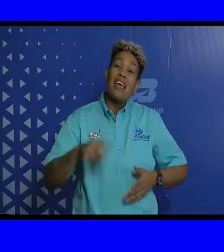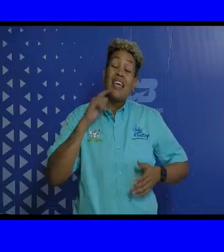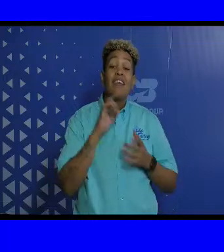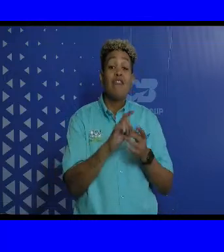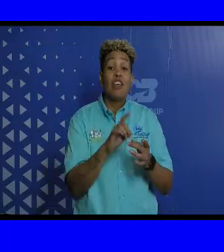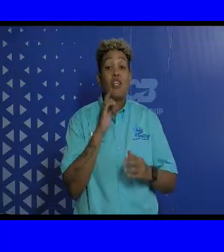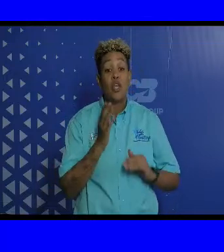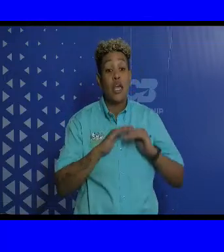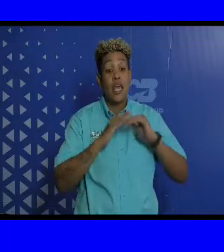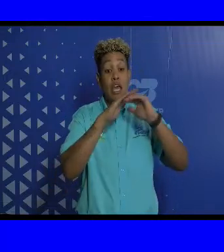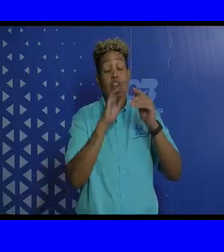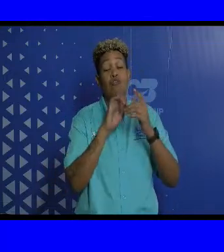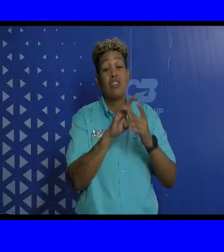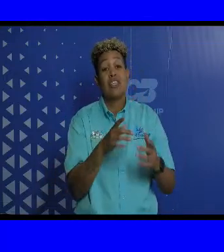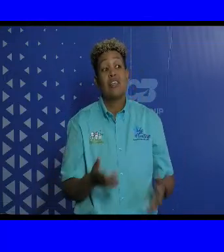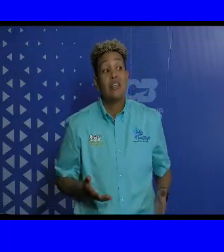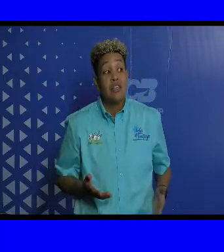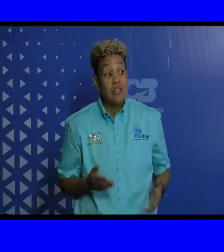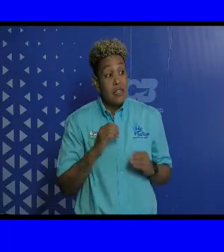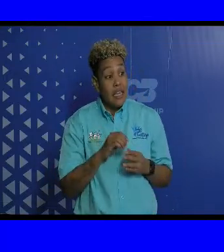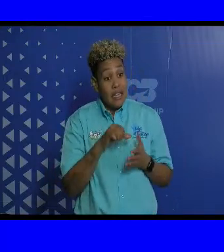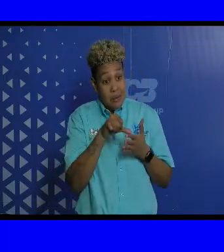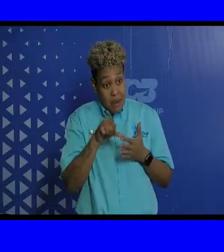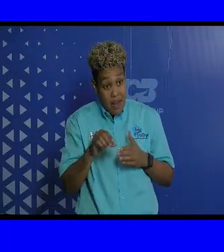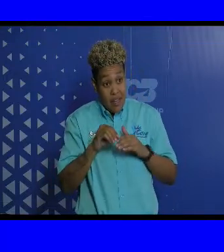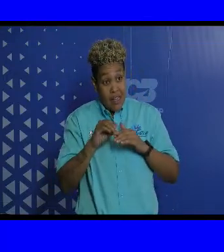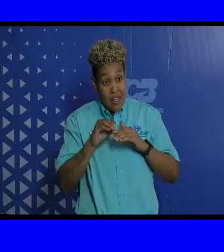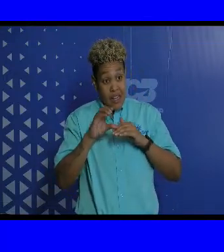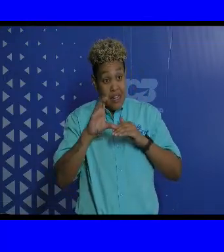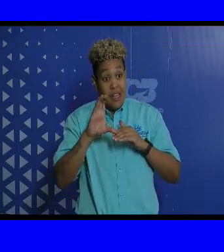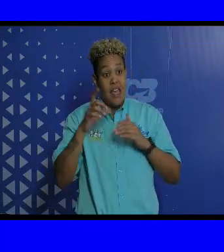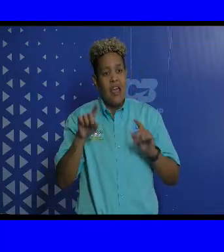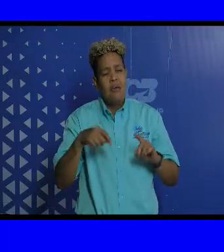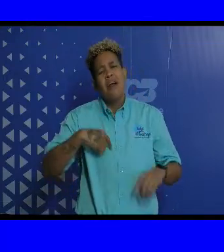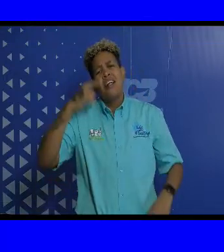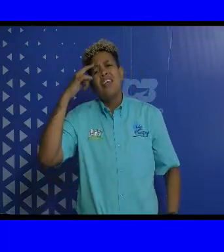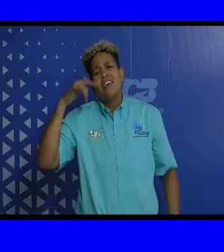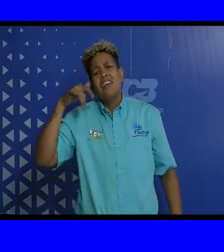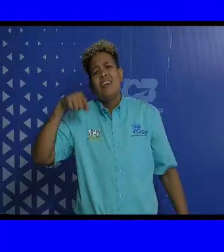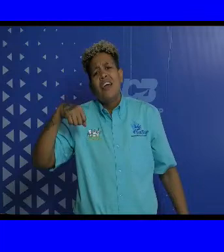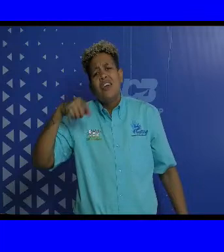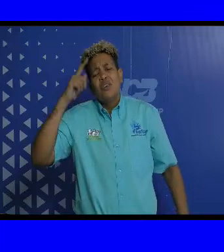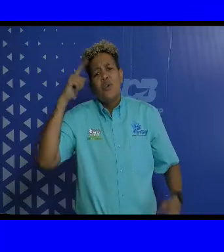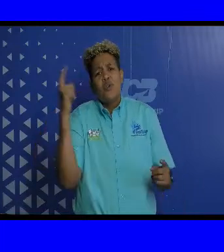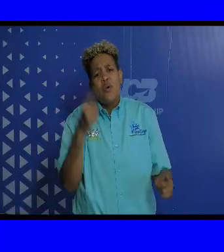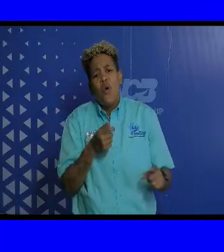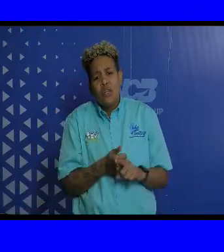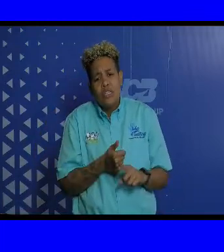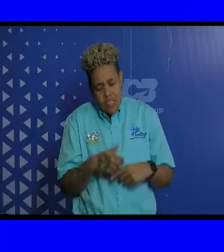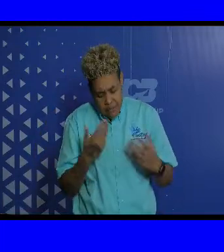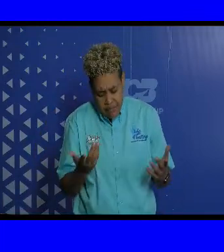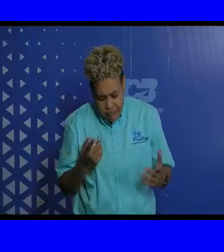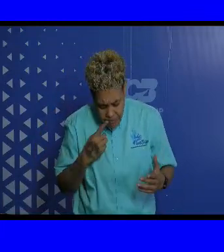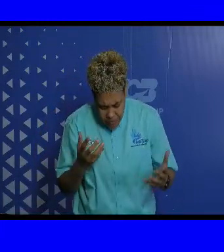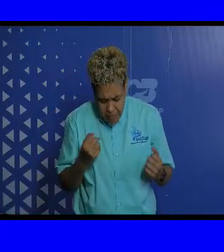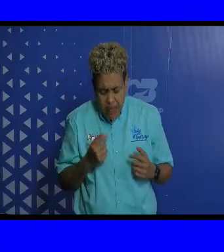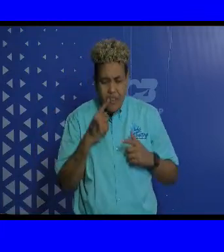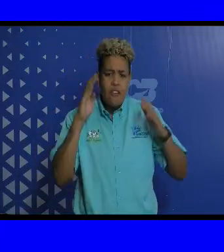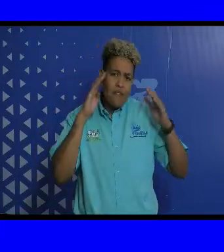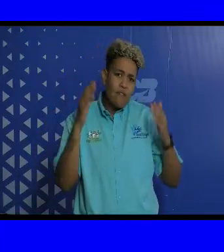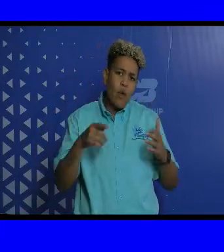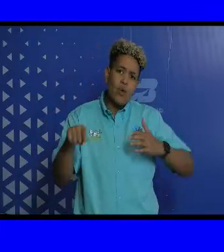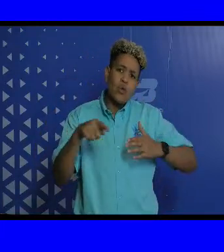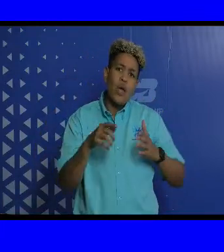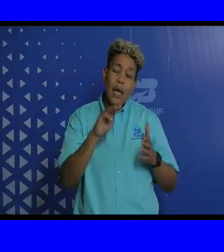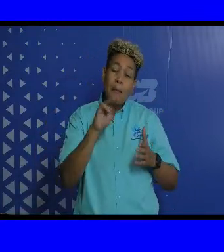increases in dividends, then I think, yeah, the goal is to just focus on